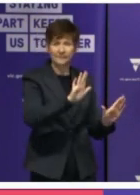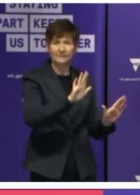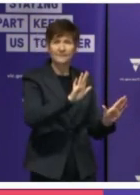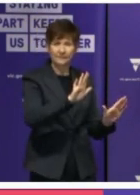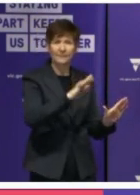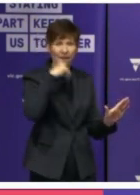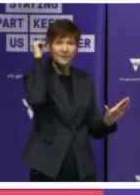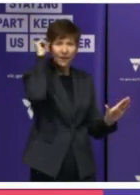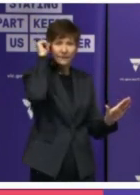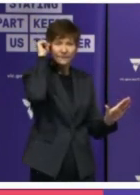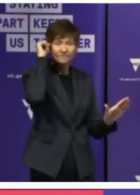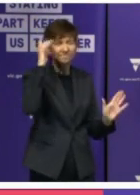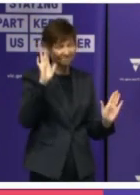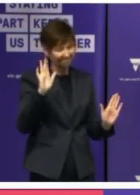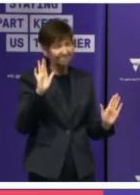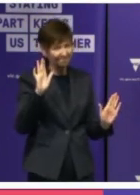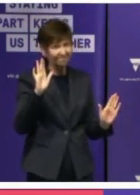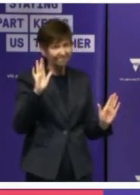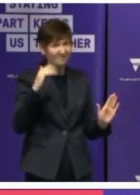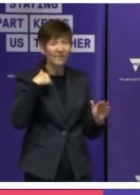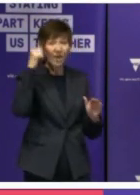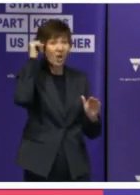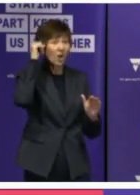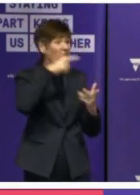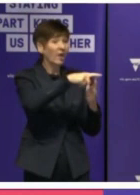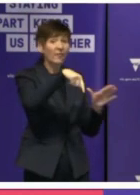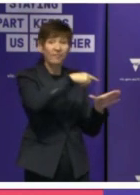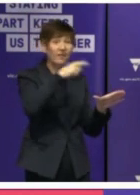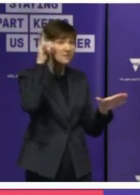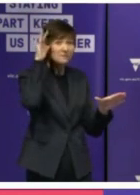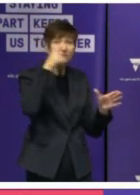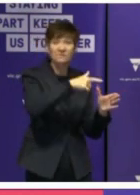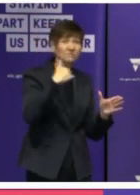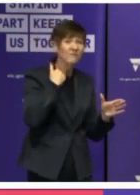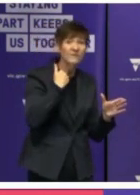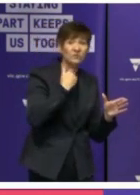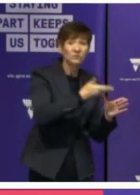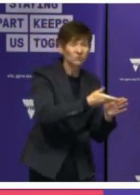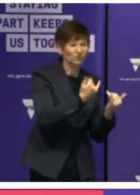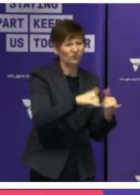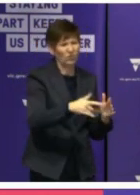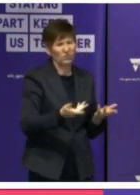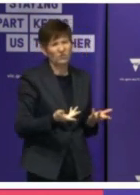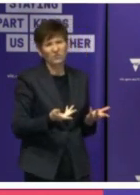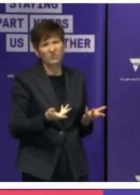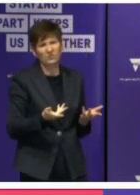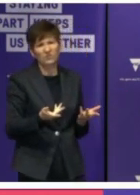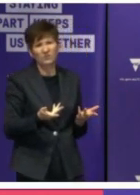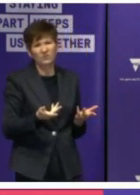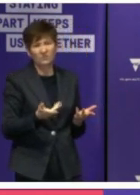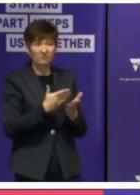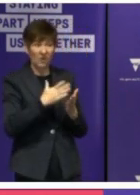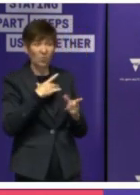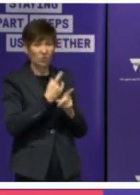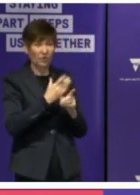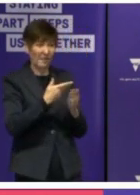to do for your family and every family, it's also the sort of behaviour that will mean this second wave goes